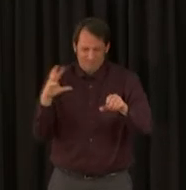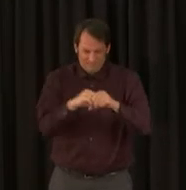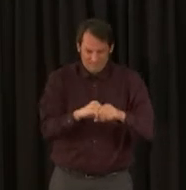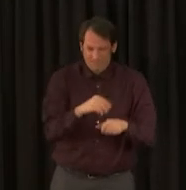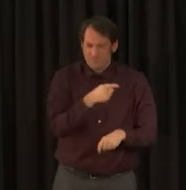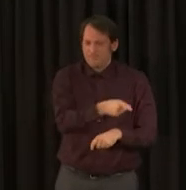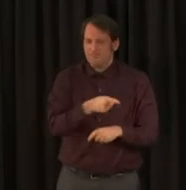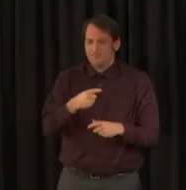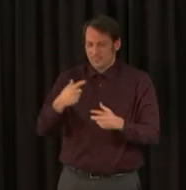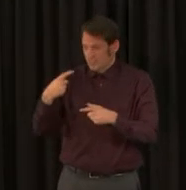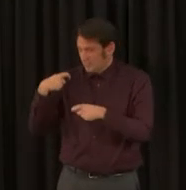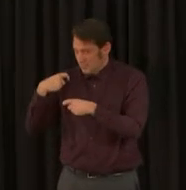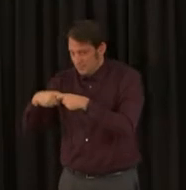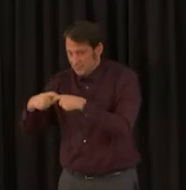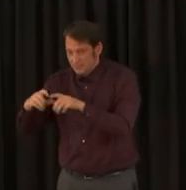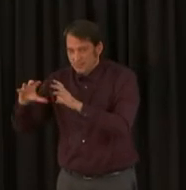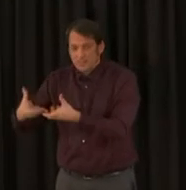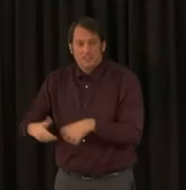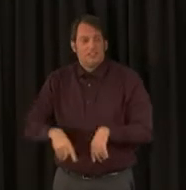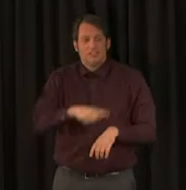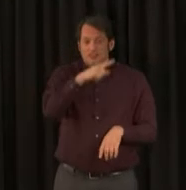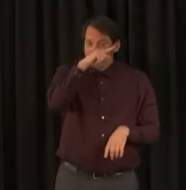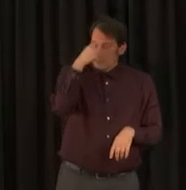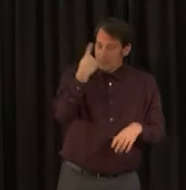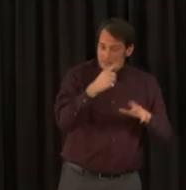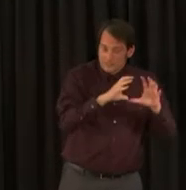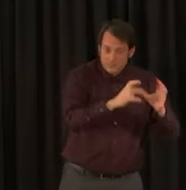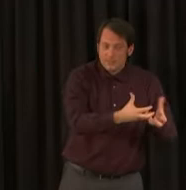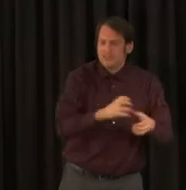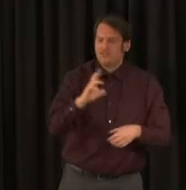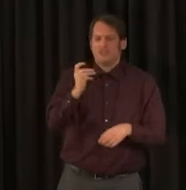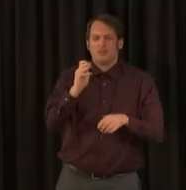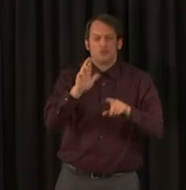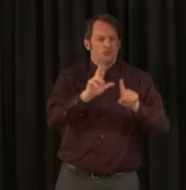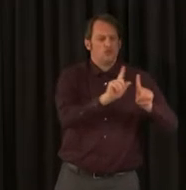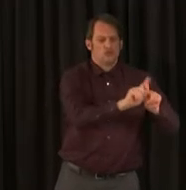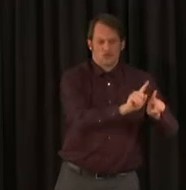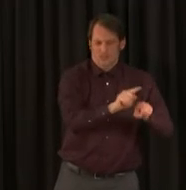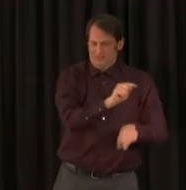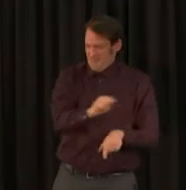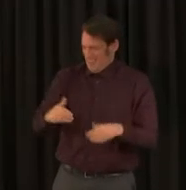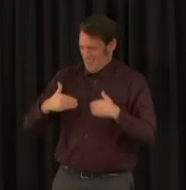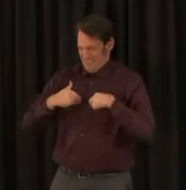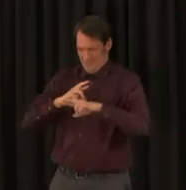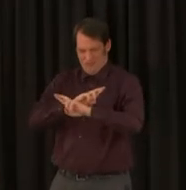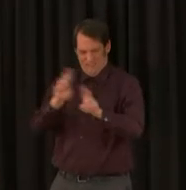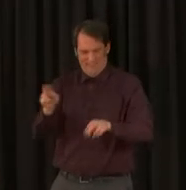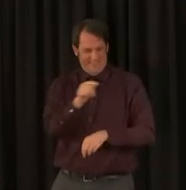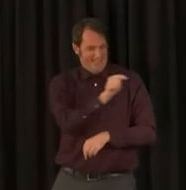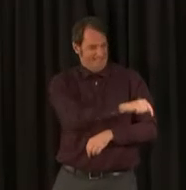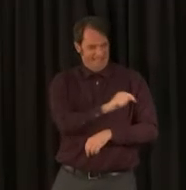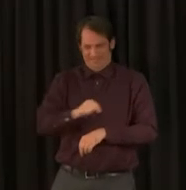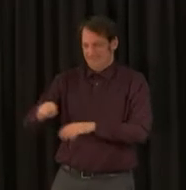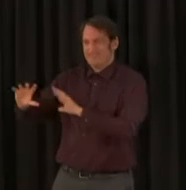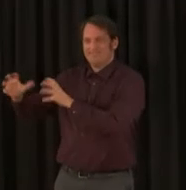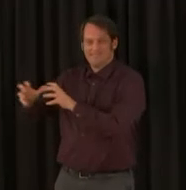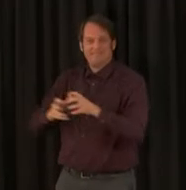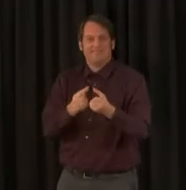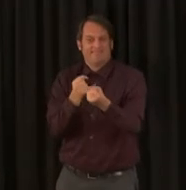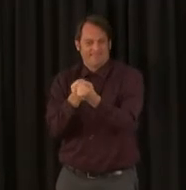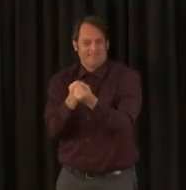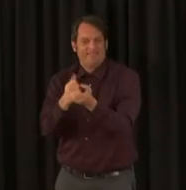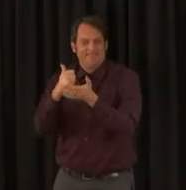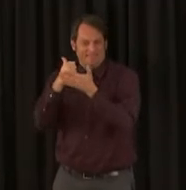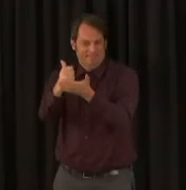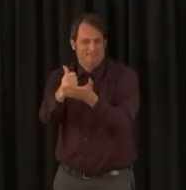to the Black Chamber. There's all of those resources to help you get your application together. You know,